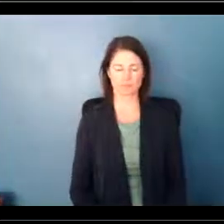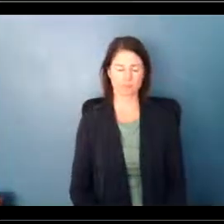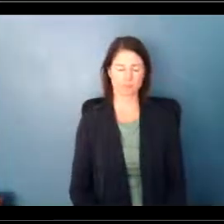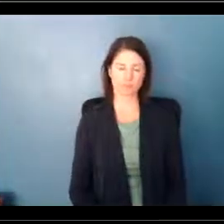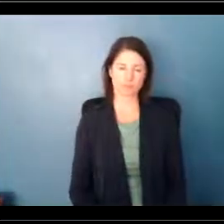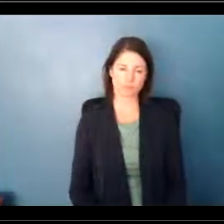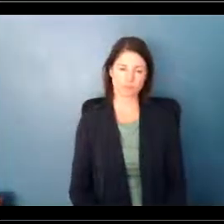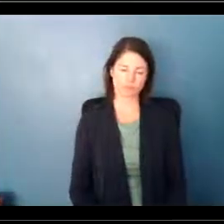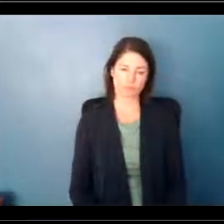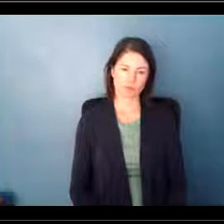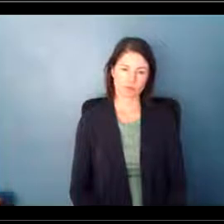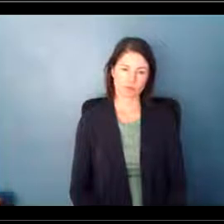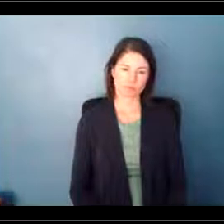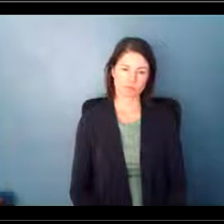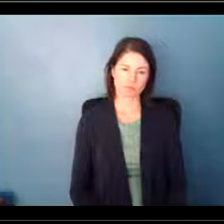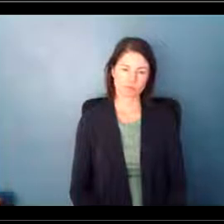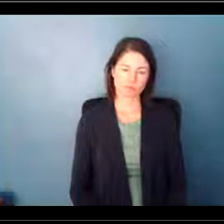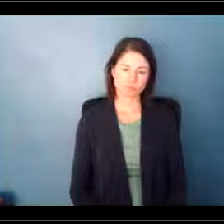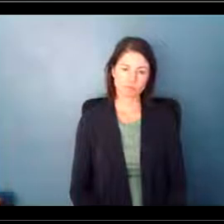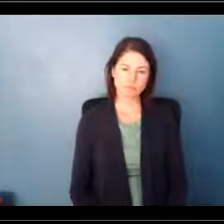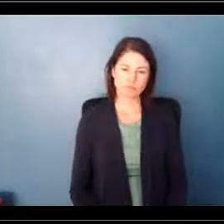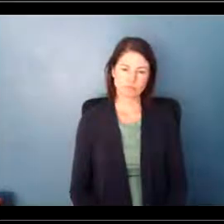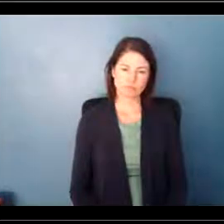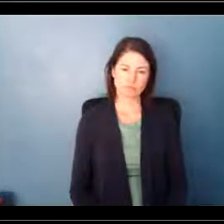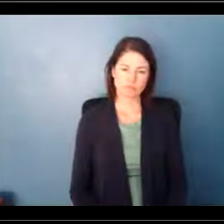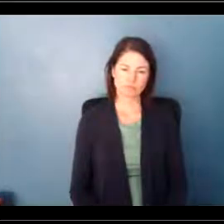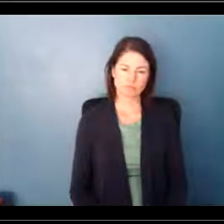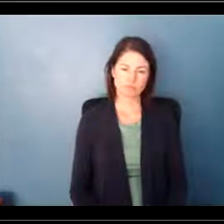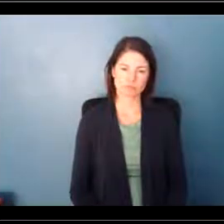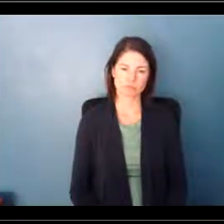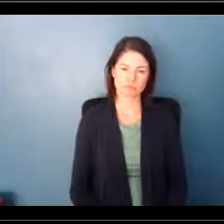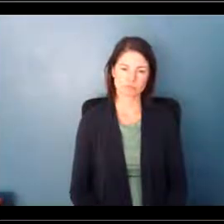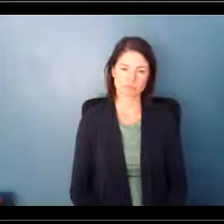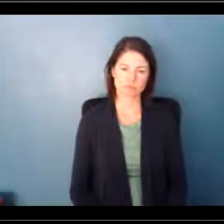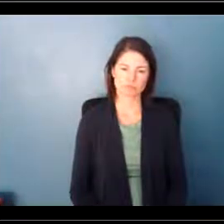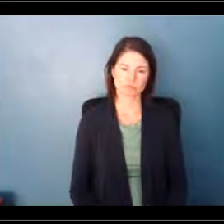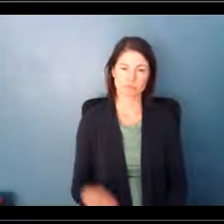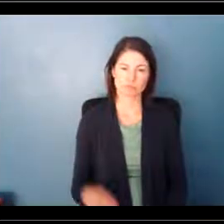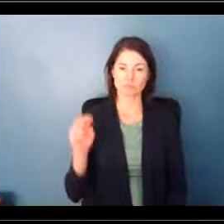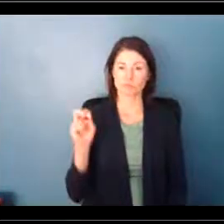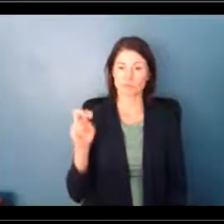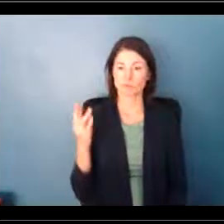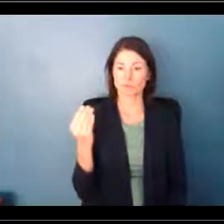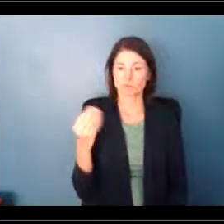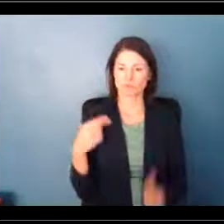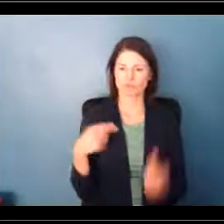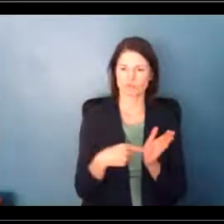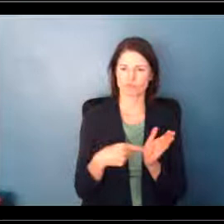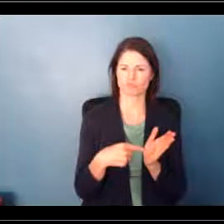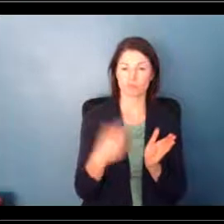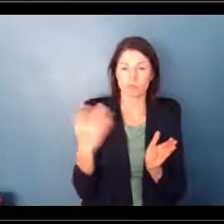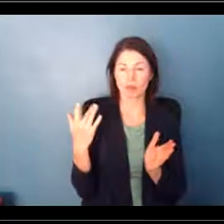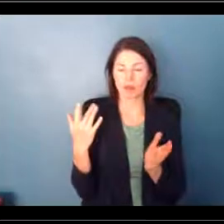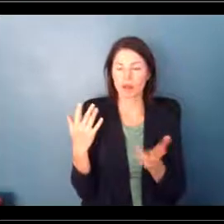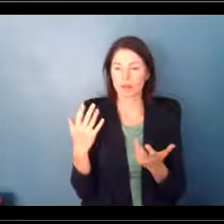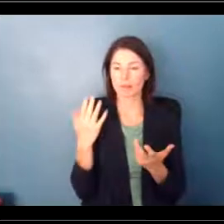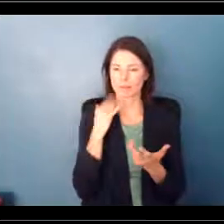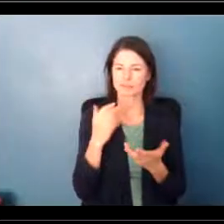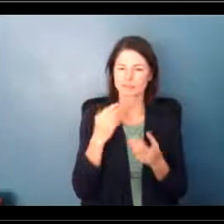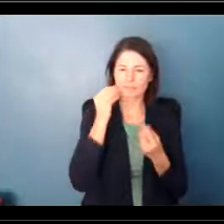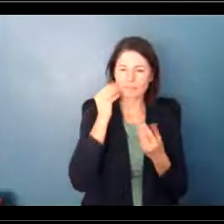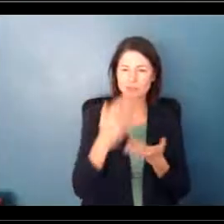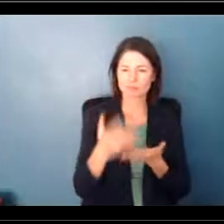The 14th is sort of our hard and fast, because we want to make sure that we can get all the information. But that's not going to be the end of it. There